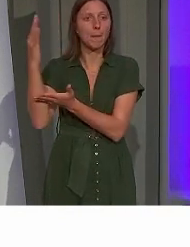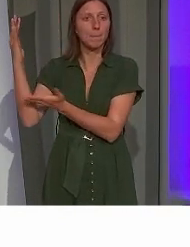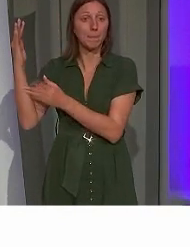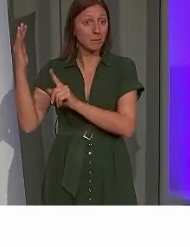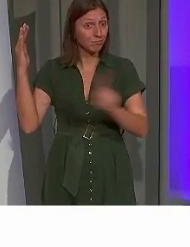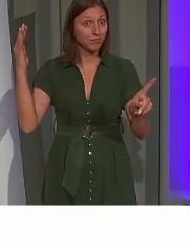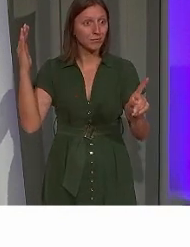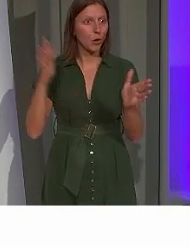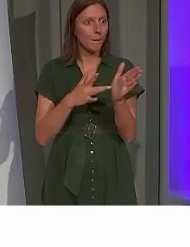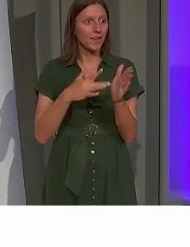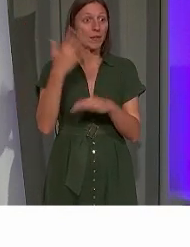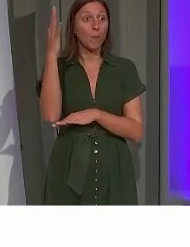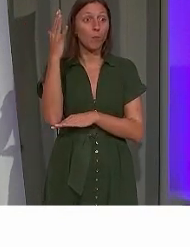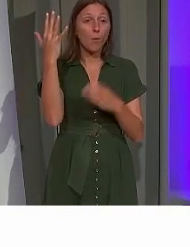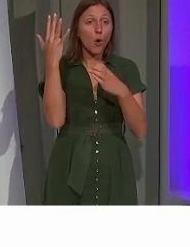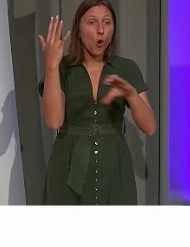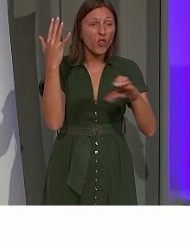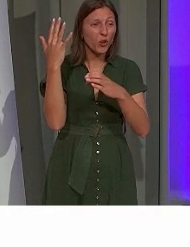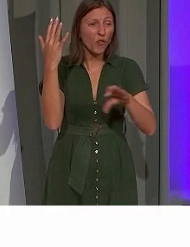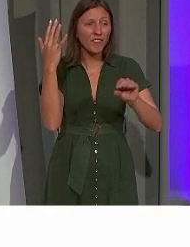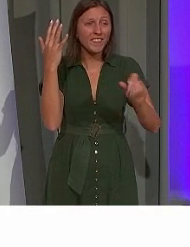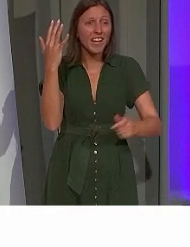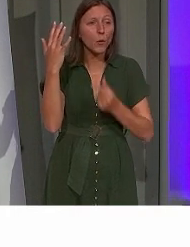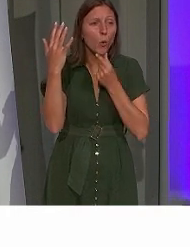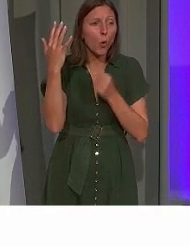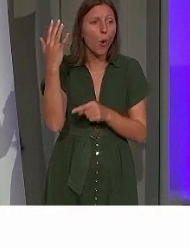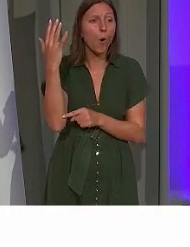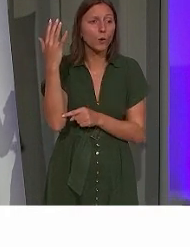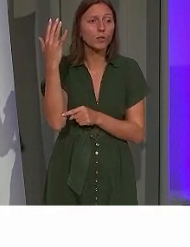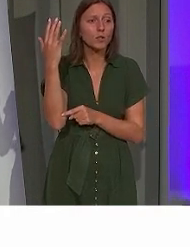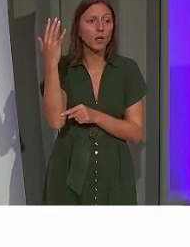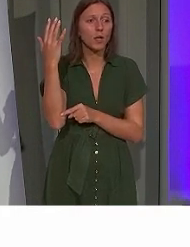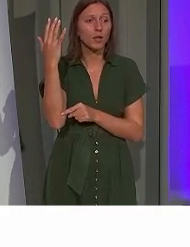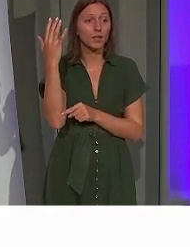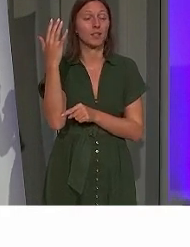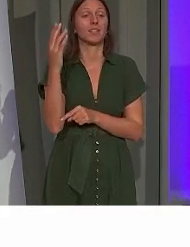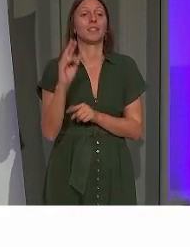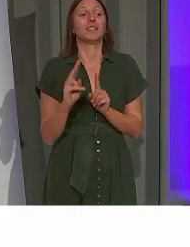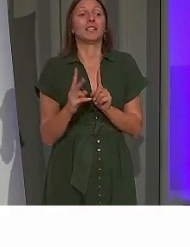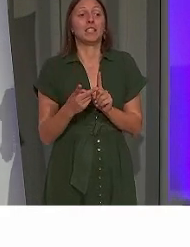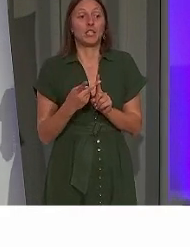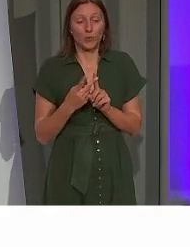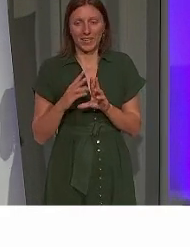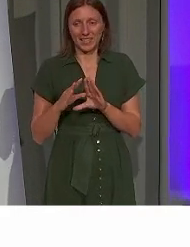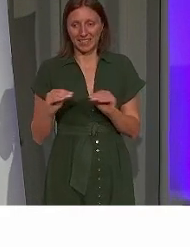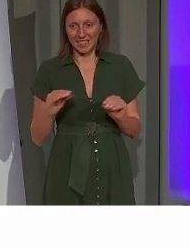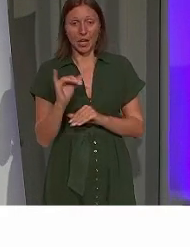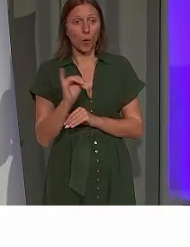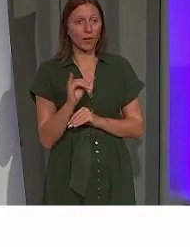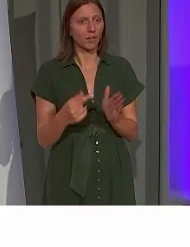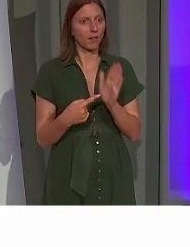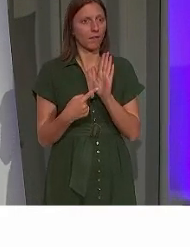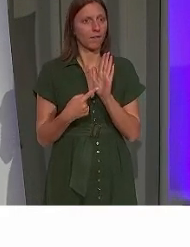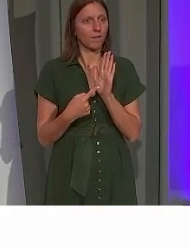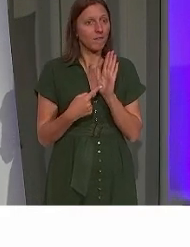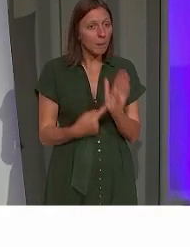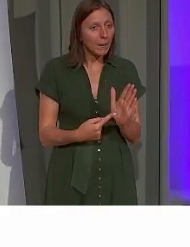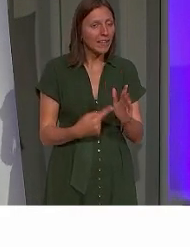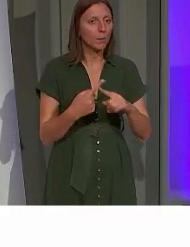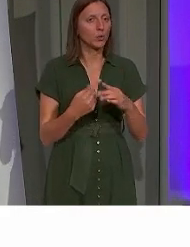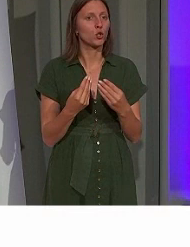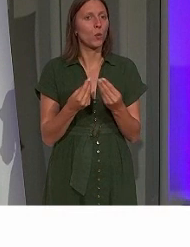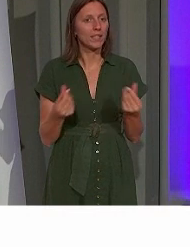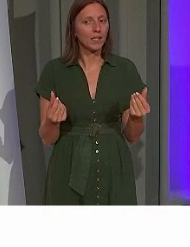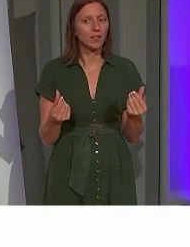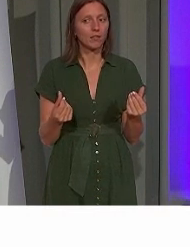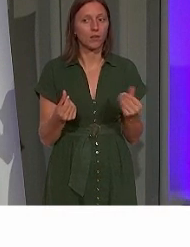area, you cannot cut any trees, because we have trees that are over 150 years old. So